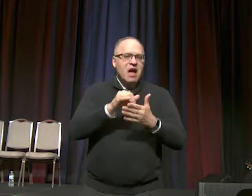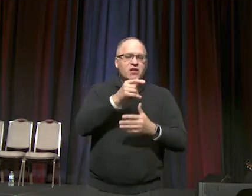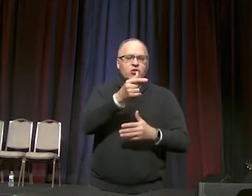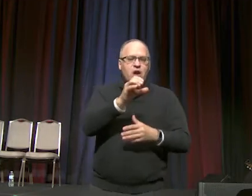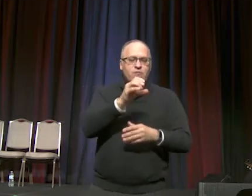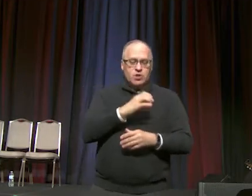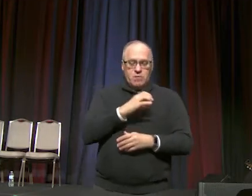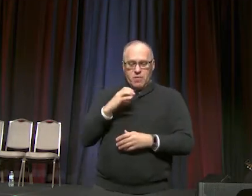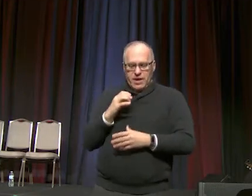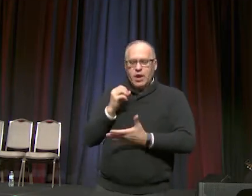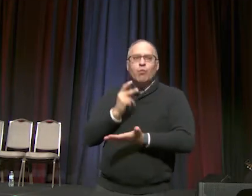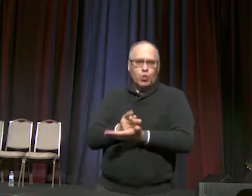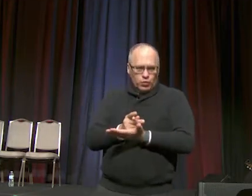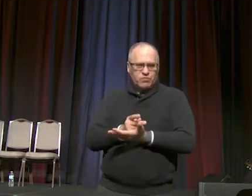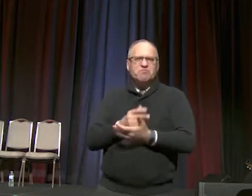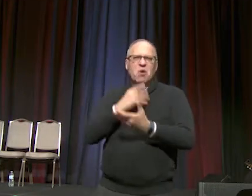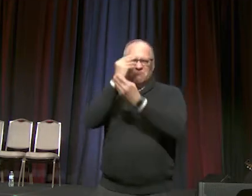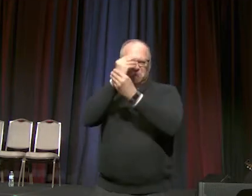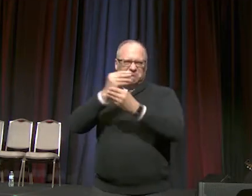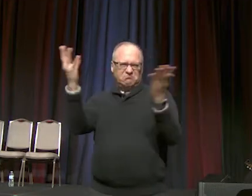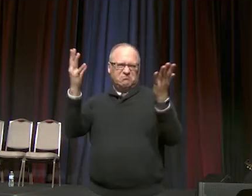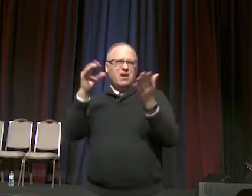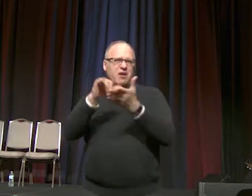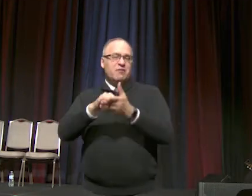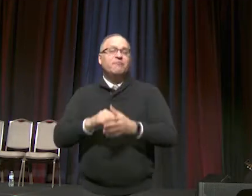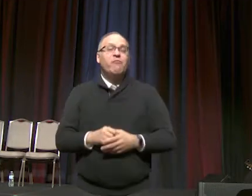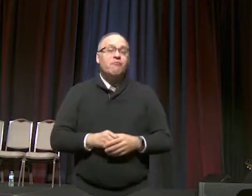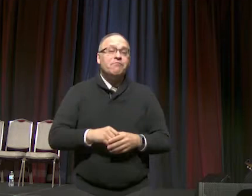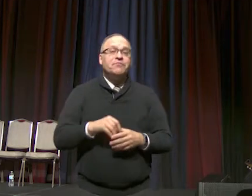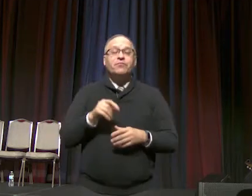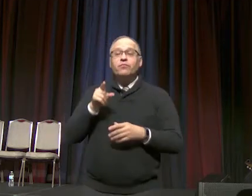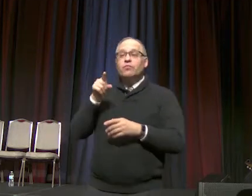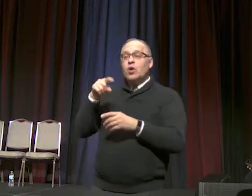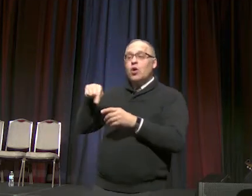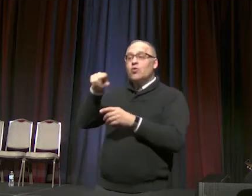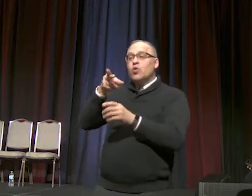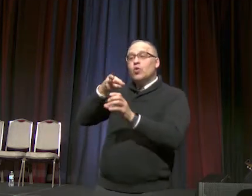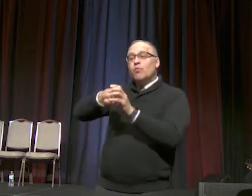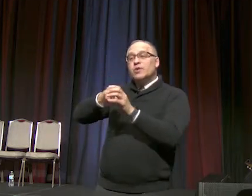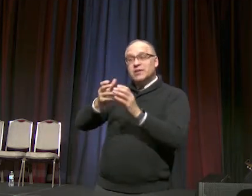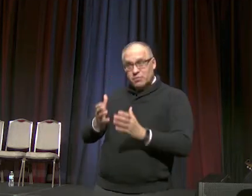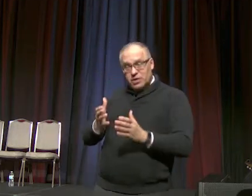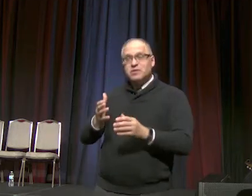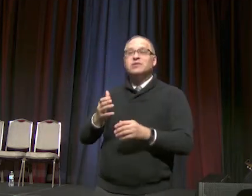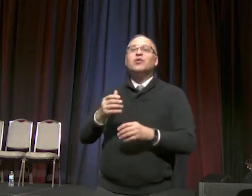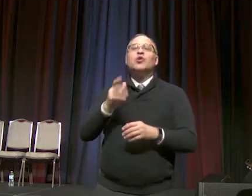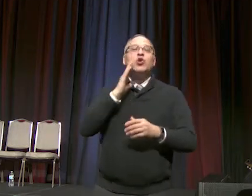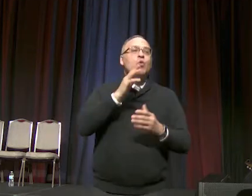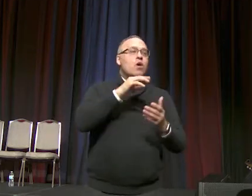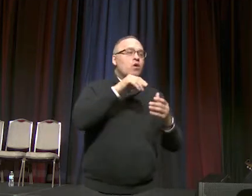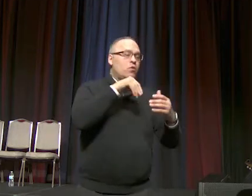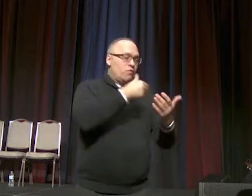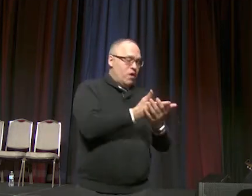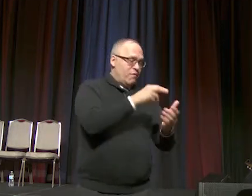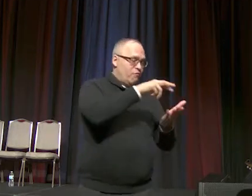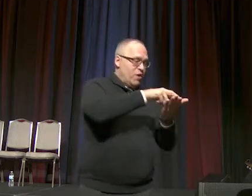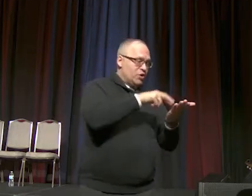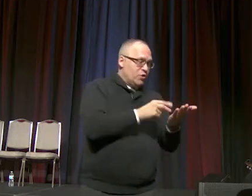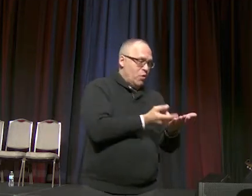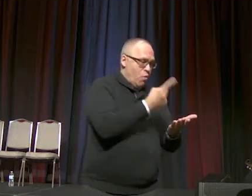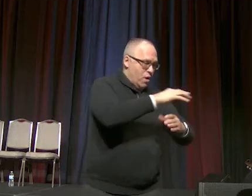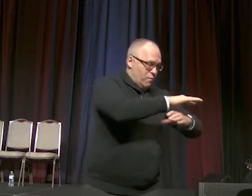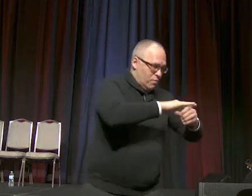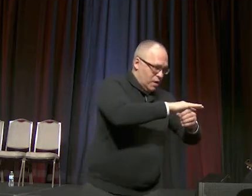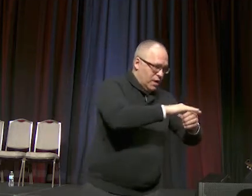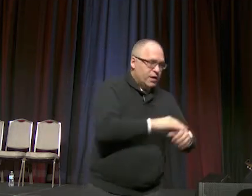quick update on those. For those who are participants, you will be registering in one space. Observers will be